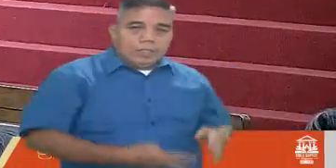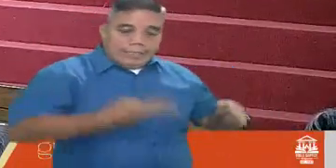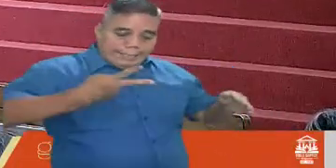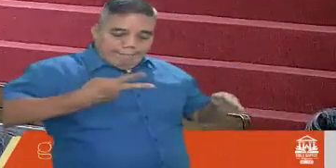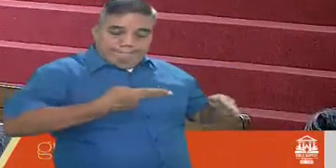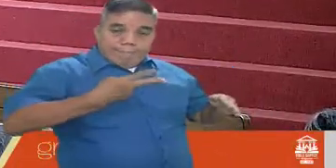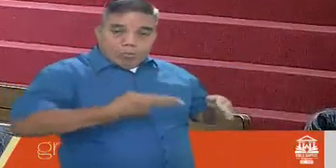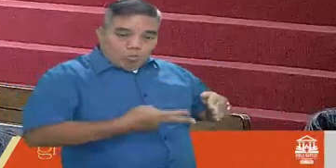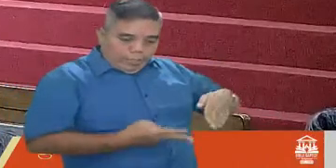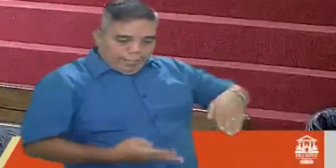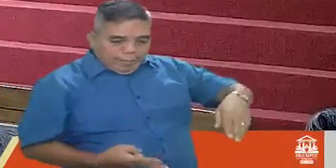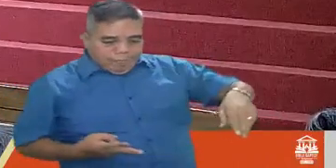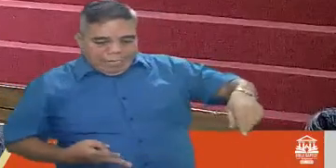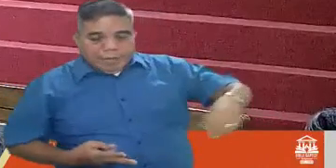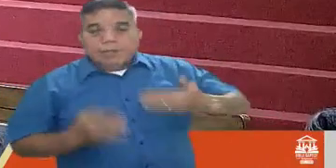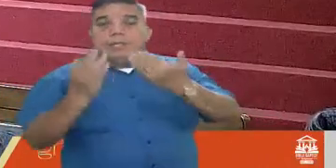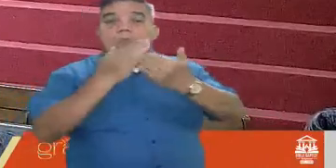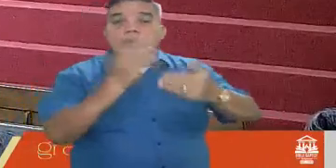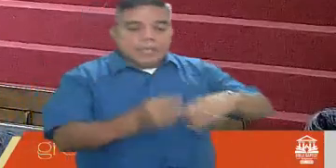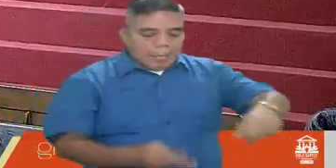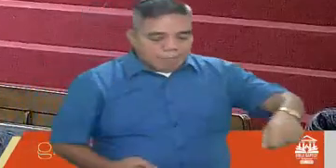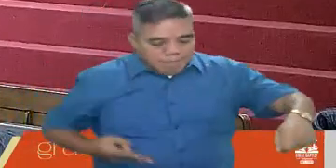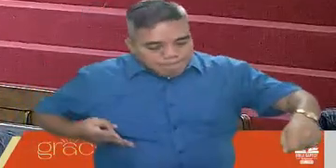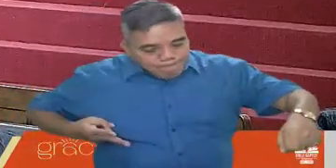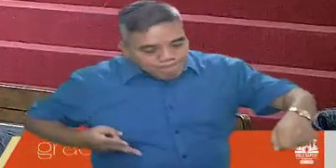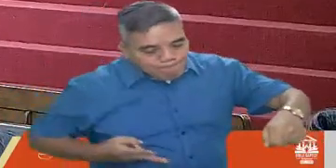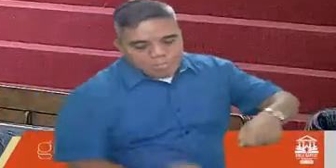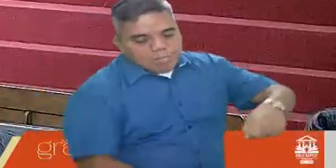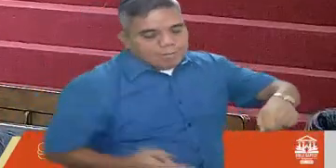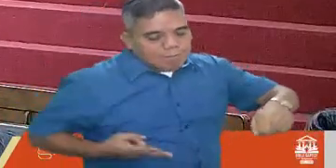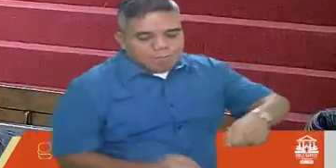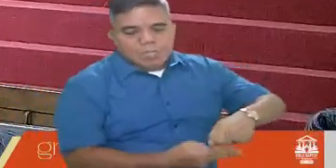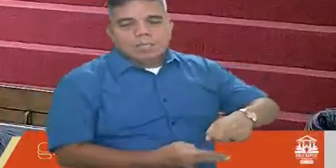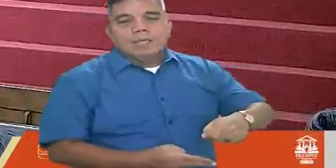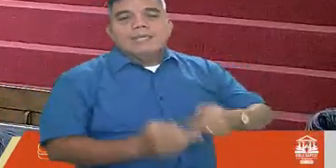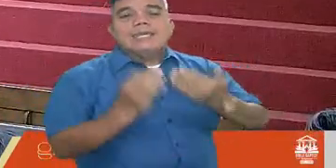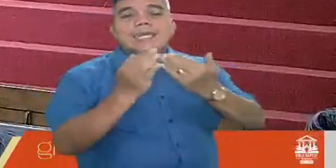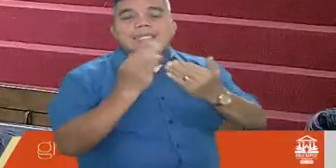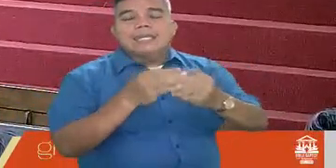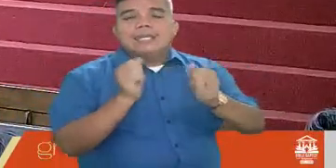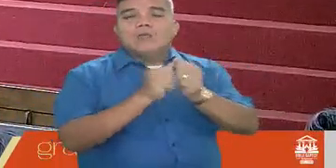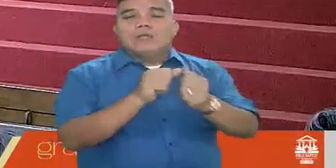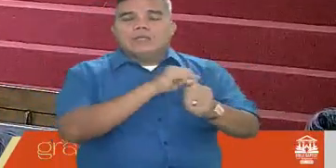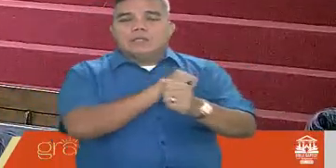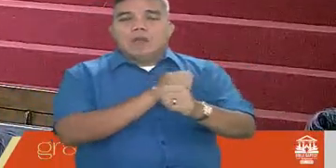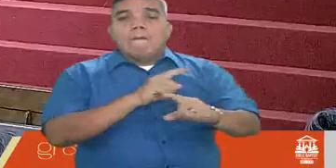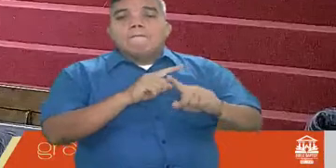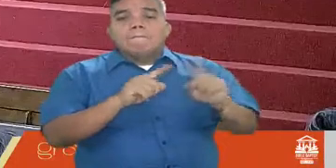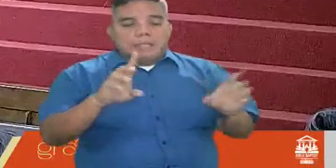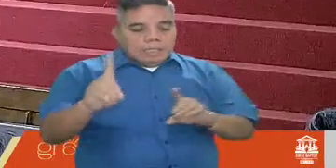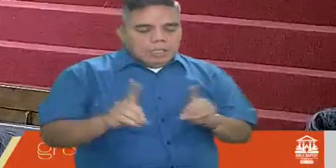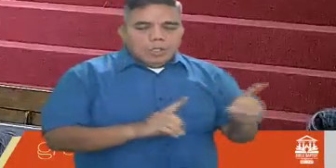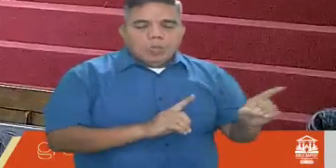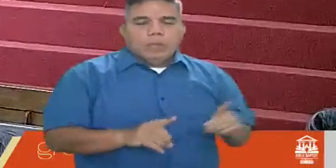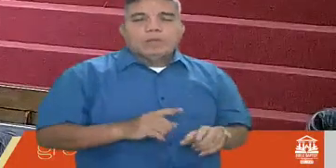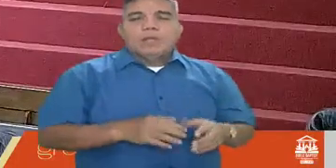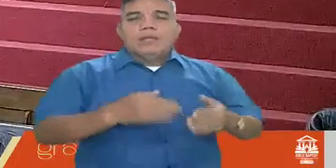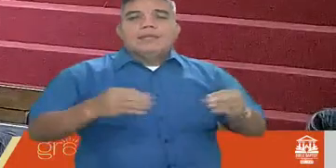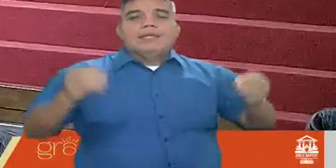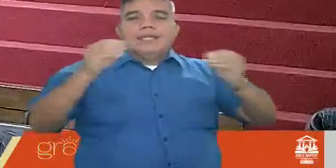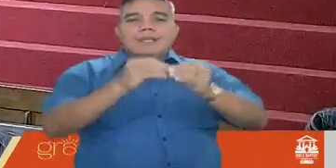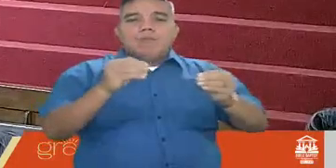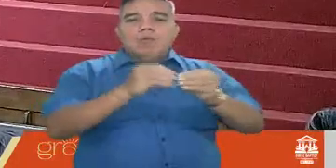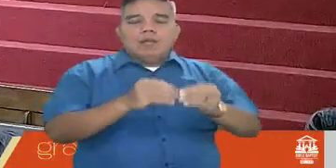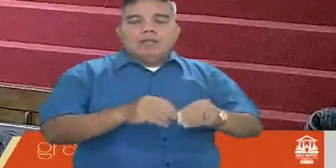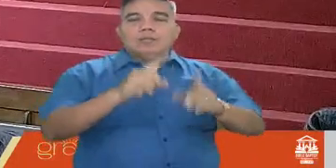pliers. Parang ma, pliers na ako, o niya akong maibot easily with my strength. But I am doing extra effort to be